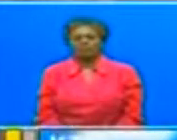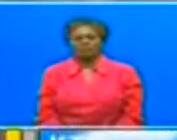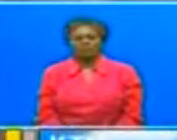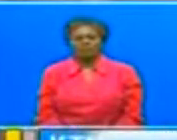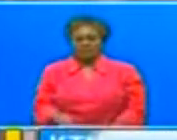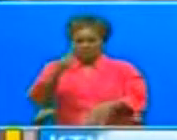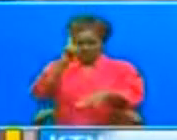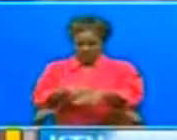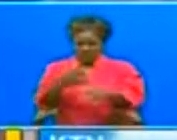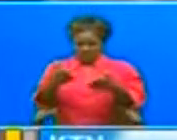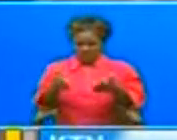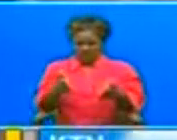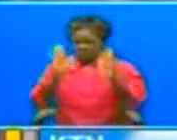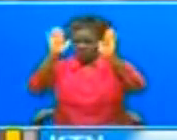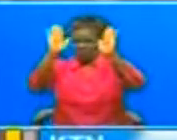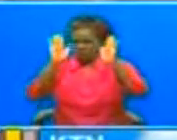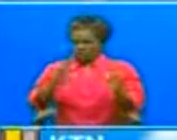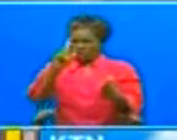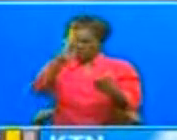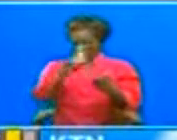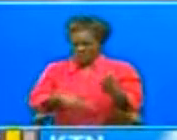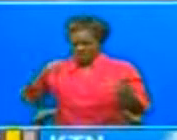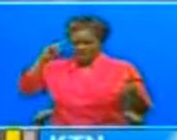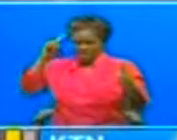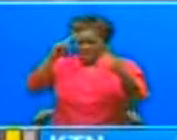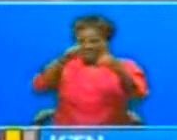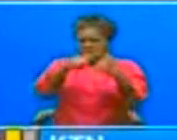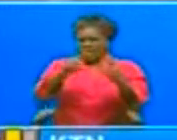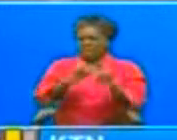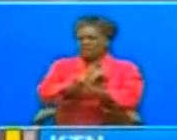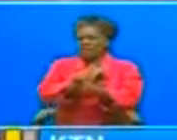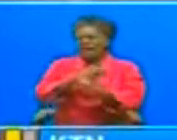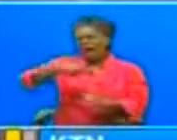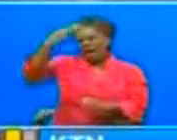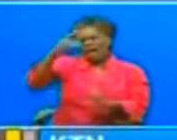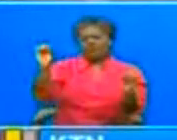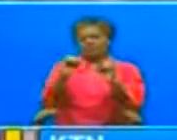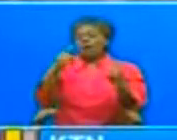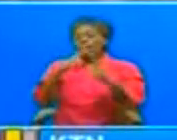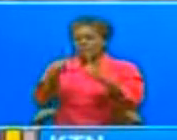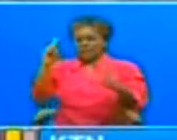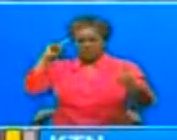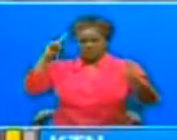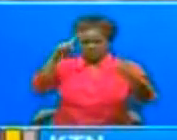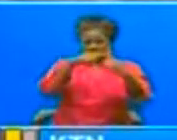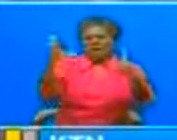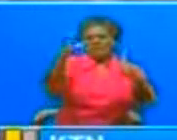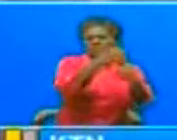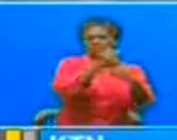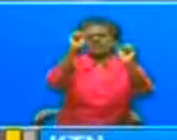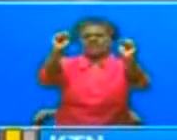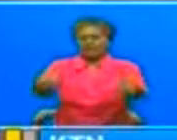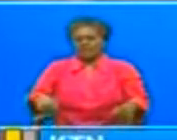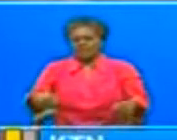This season, I think what's important for us, we've set our ambition very, not very high, but very objective. That our main objective